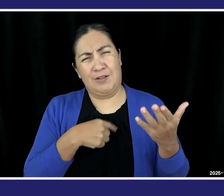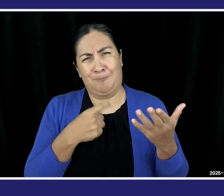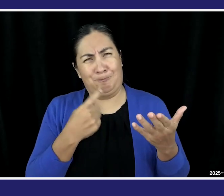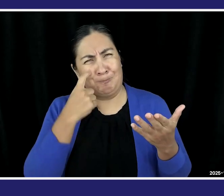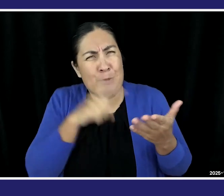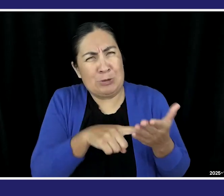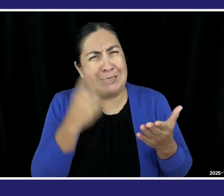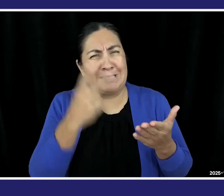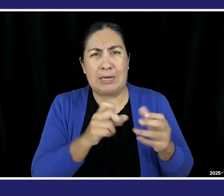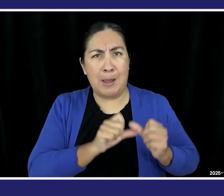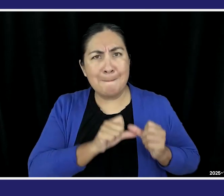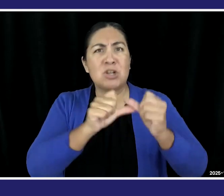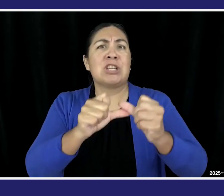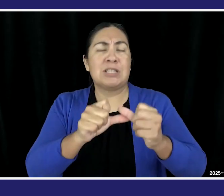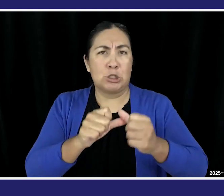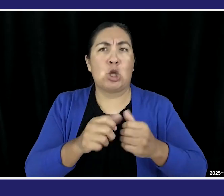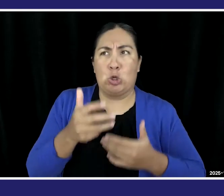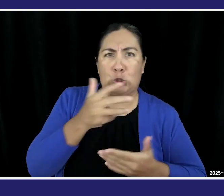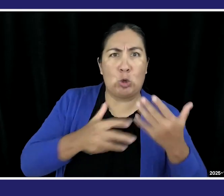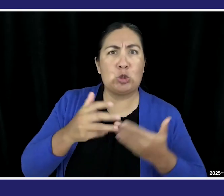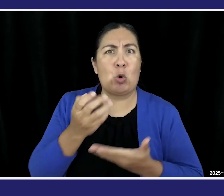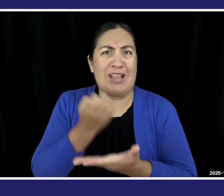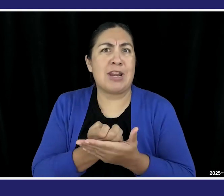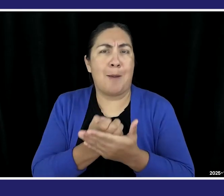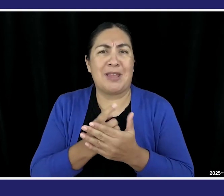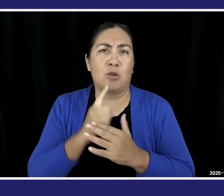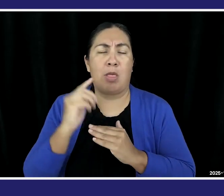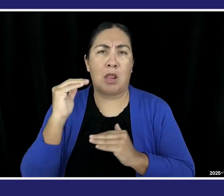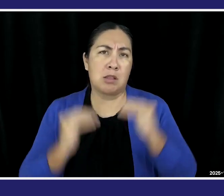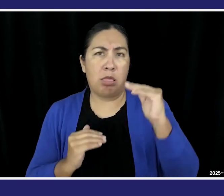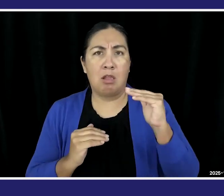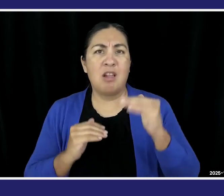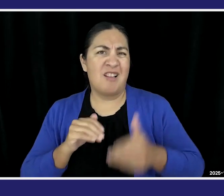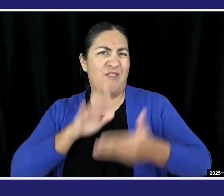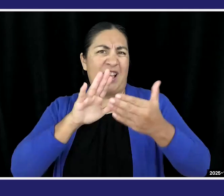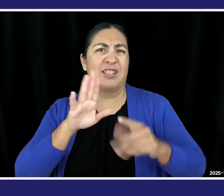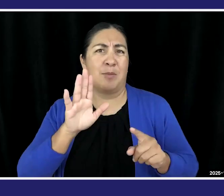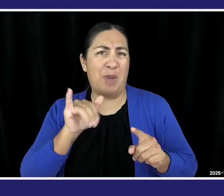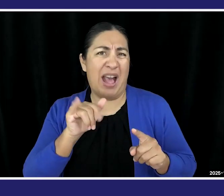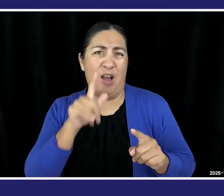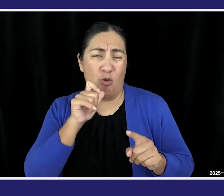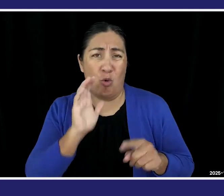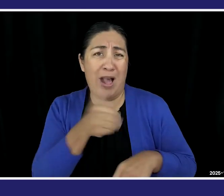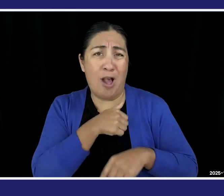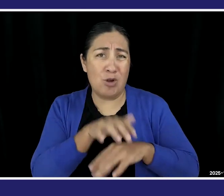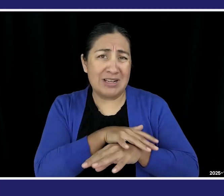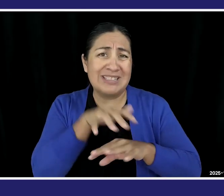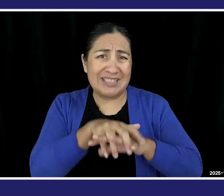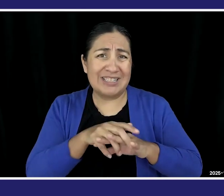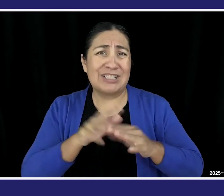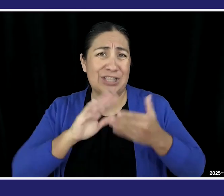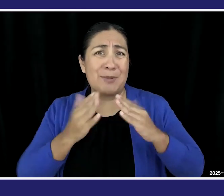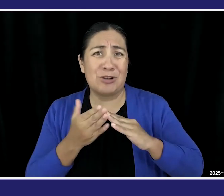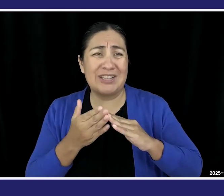persistent socioeconomic disparities faced by our Native American communities. I've been It's